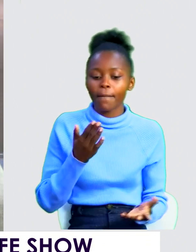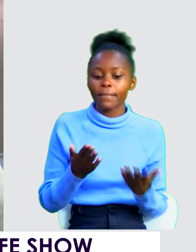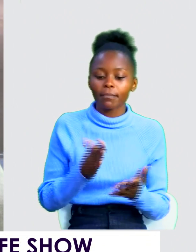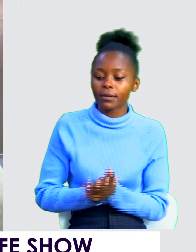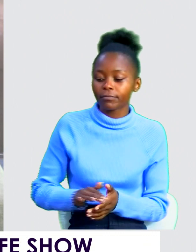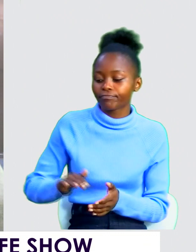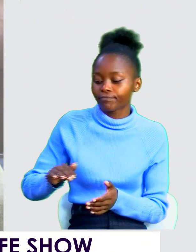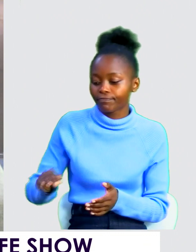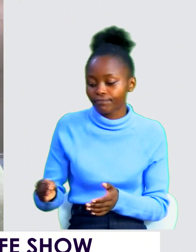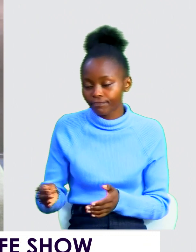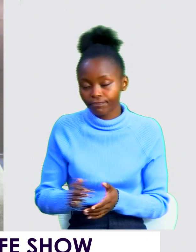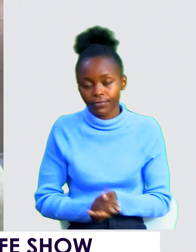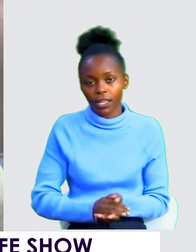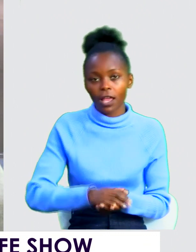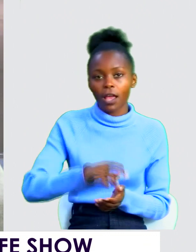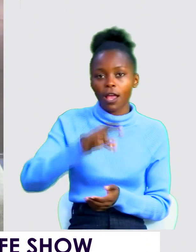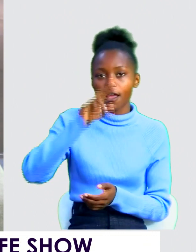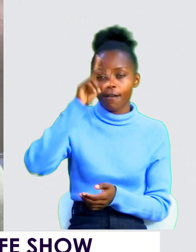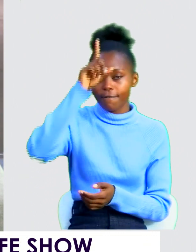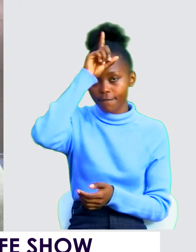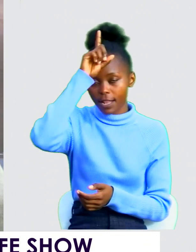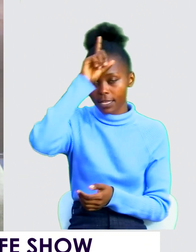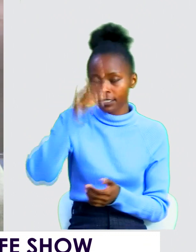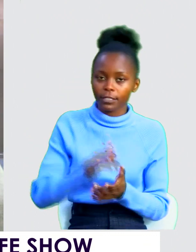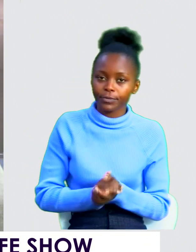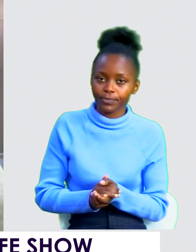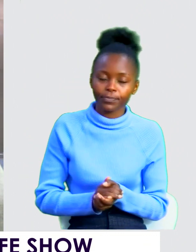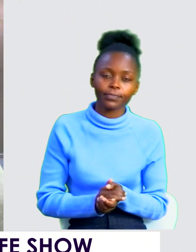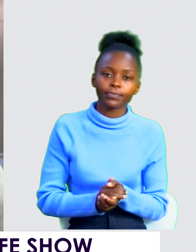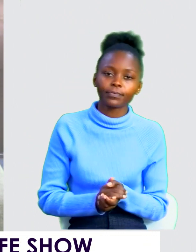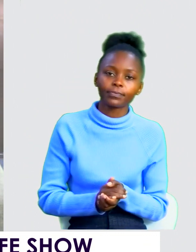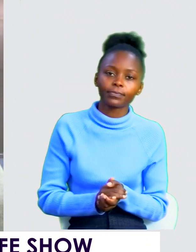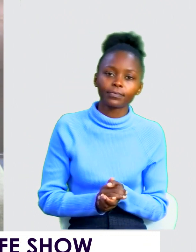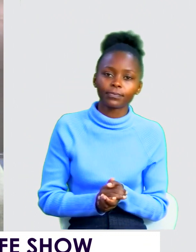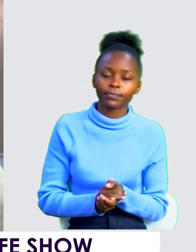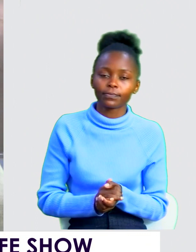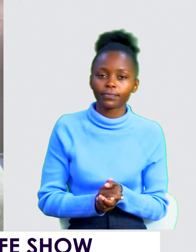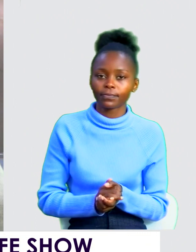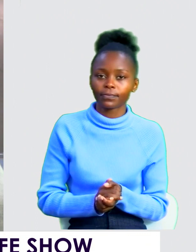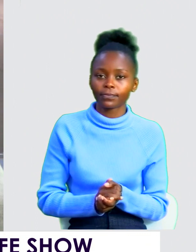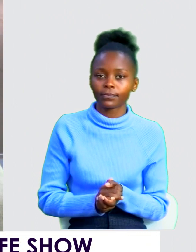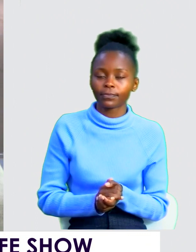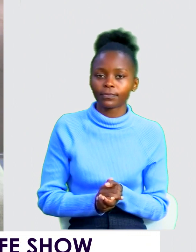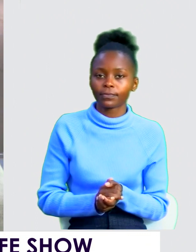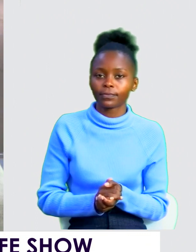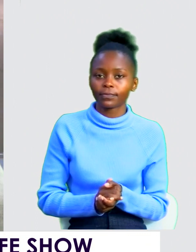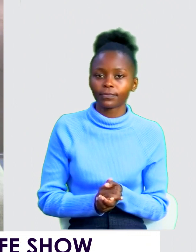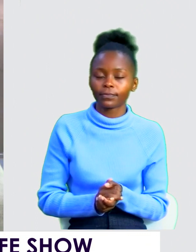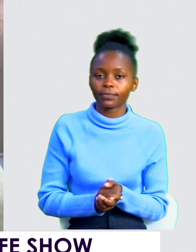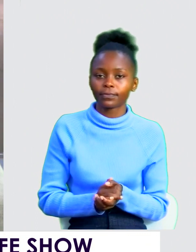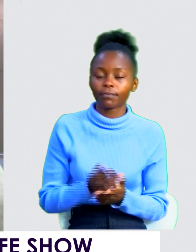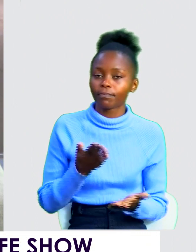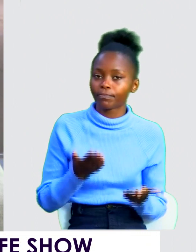the villages of this world, whether that is New Delhi, whether that is